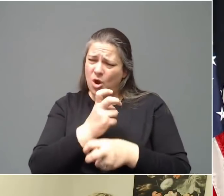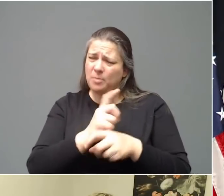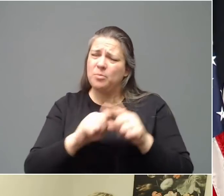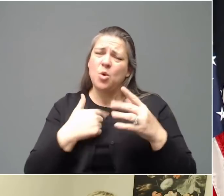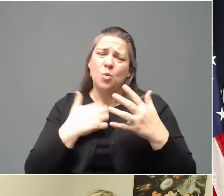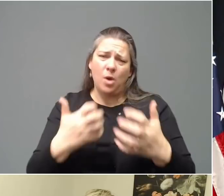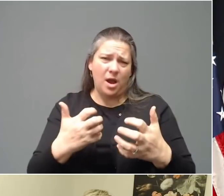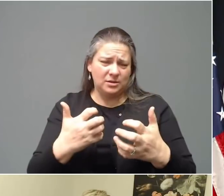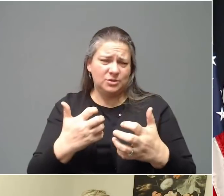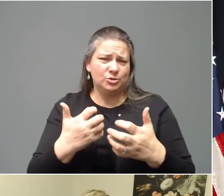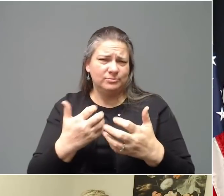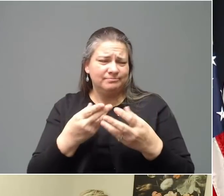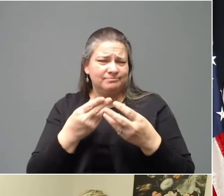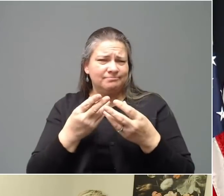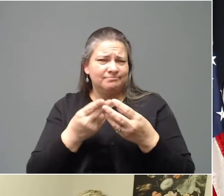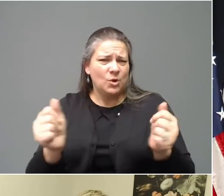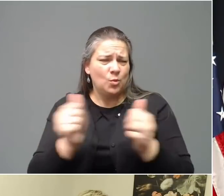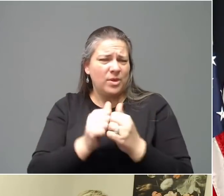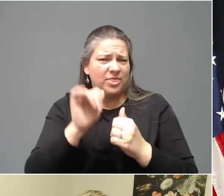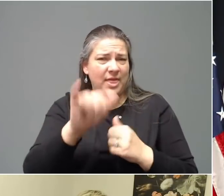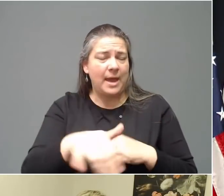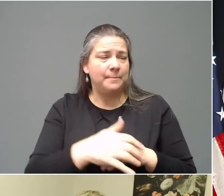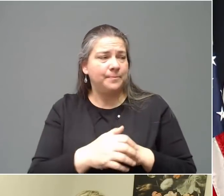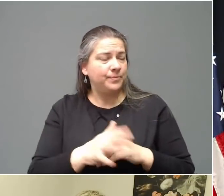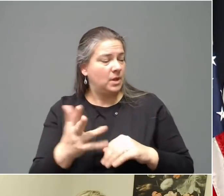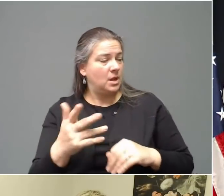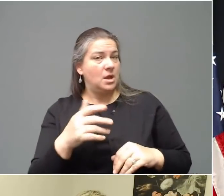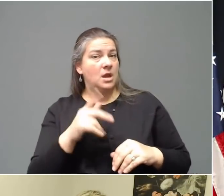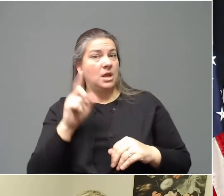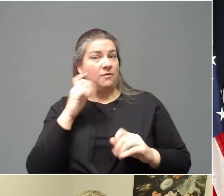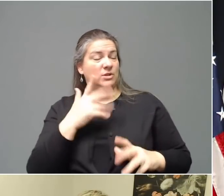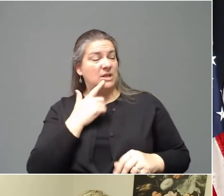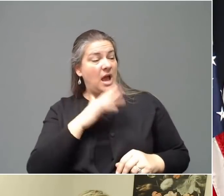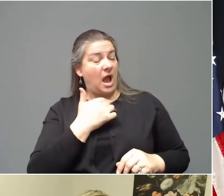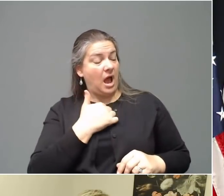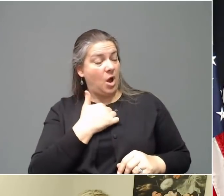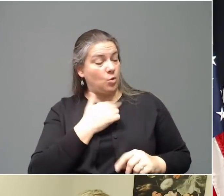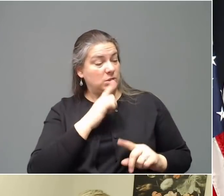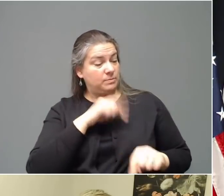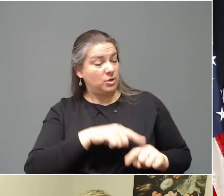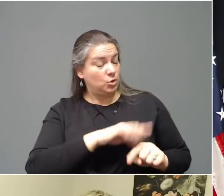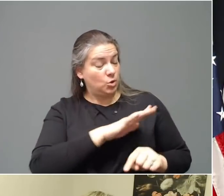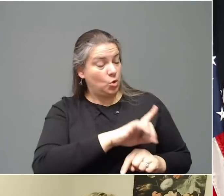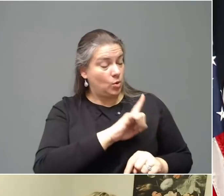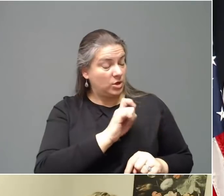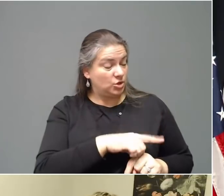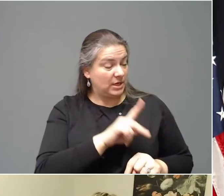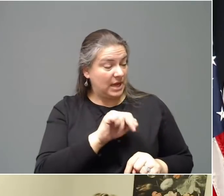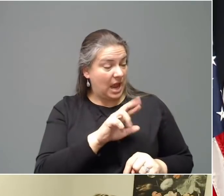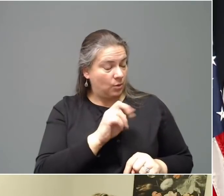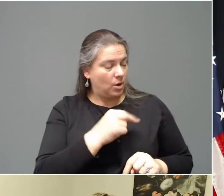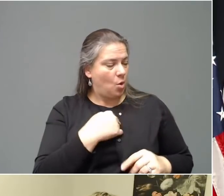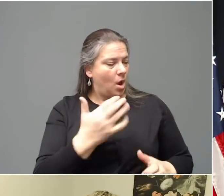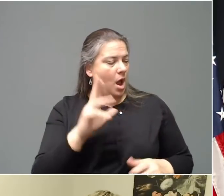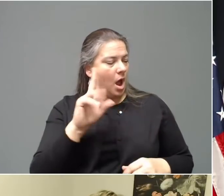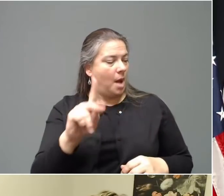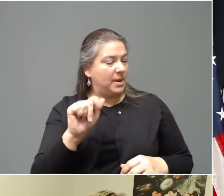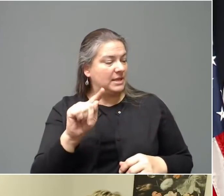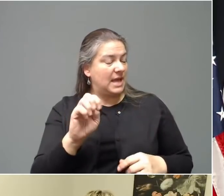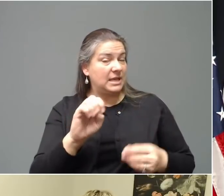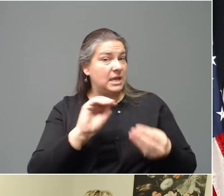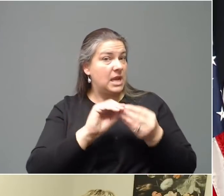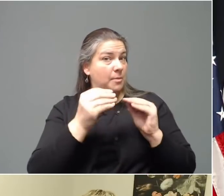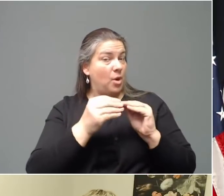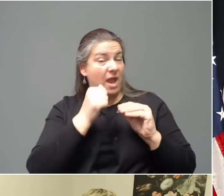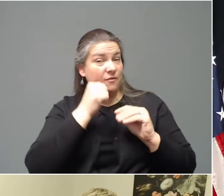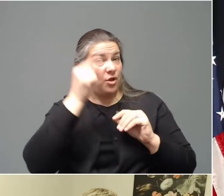In response to Karen's question earlier, our goal is to not only have an update on numbers every Thursday, but